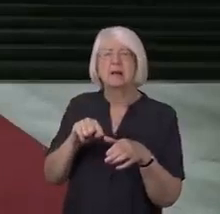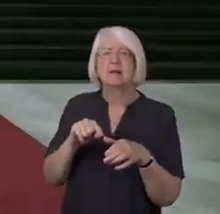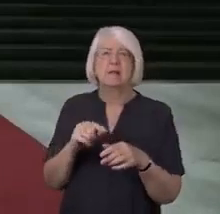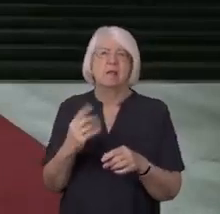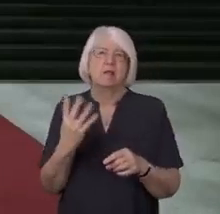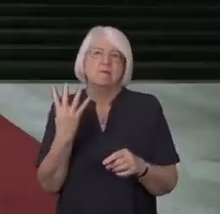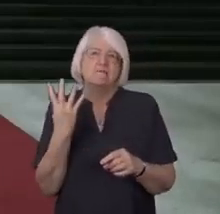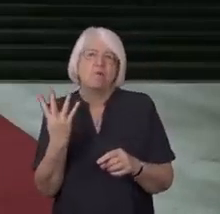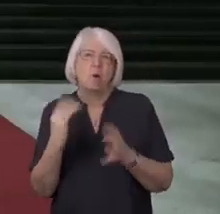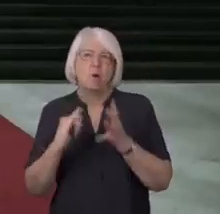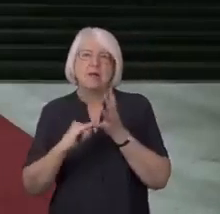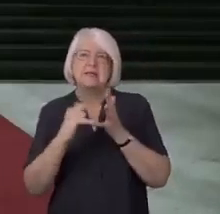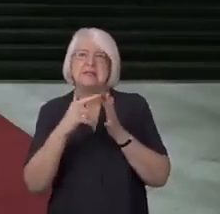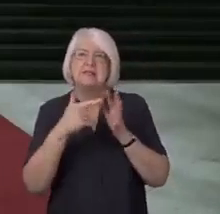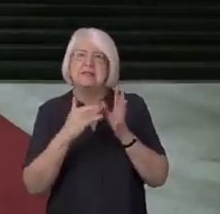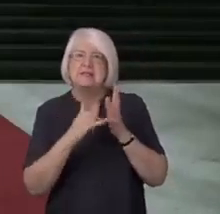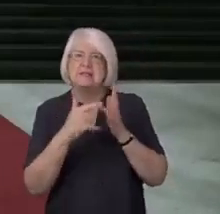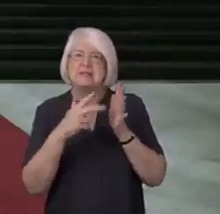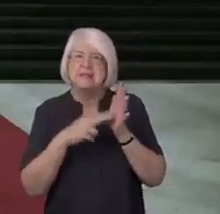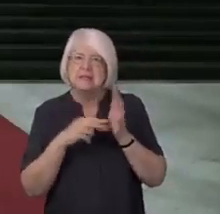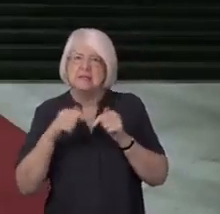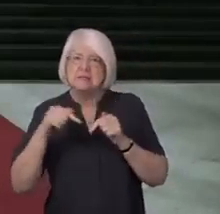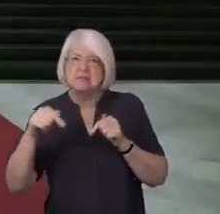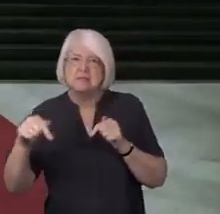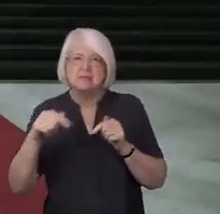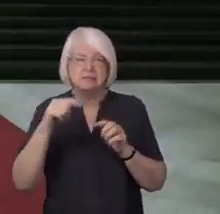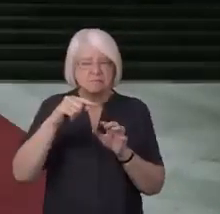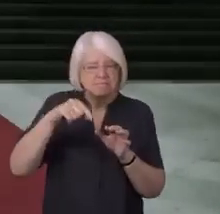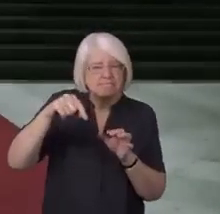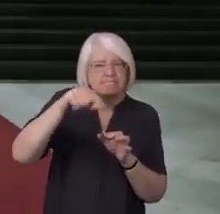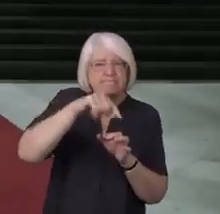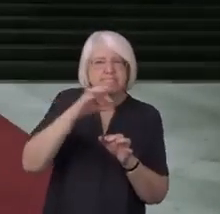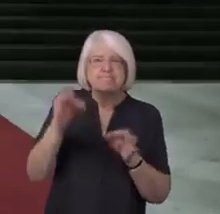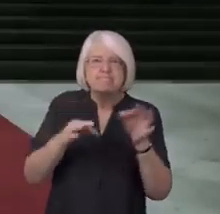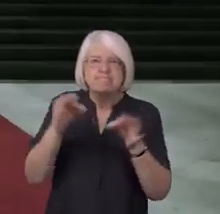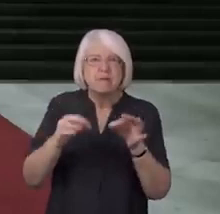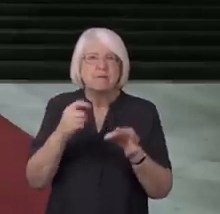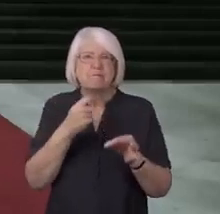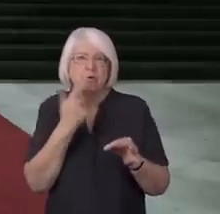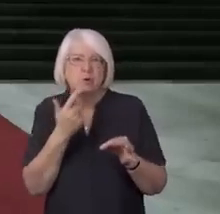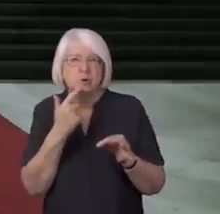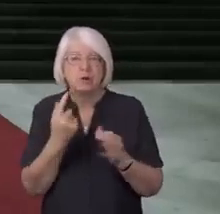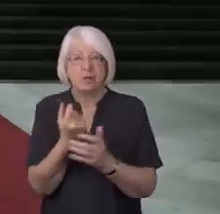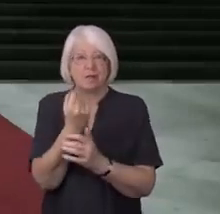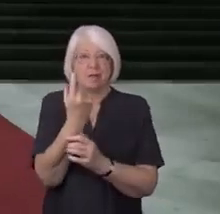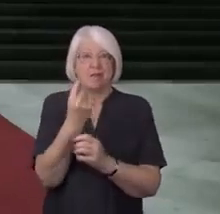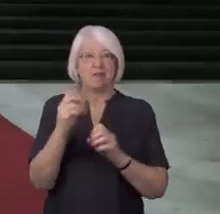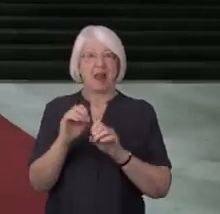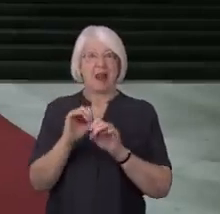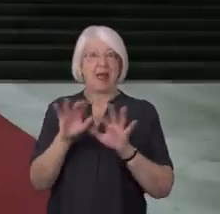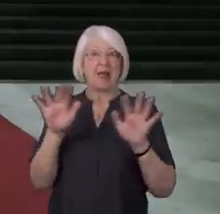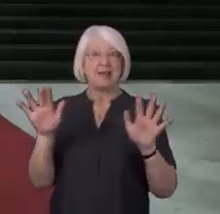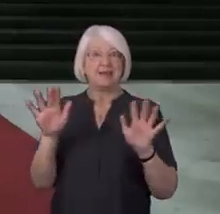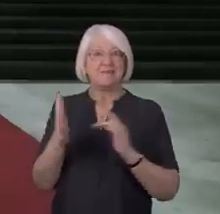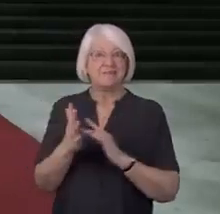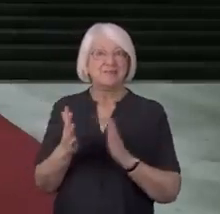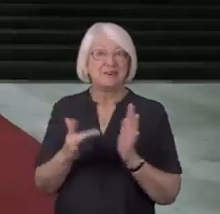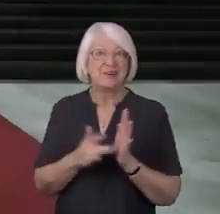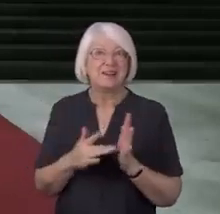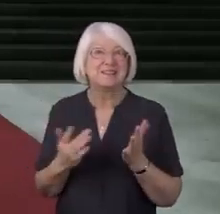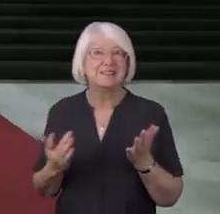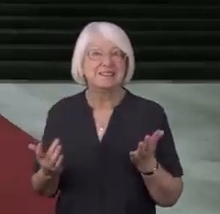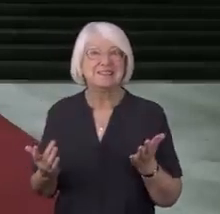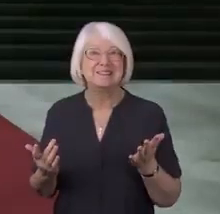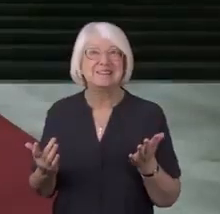four seasons of the year, the fruits, the light of Christ in the